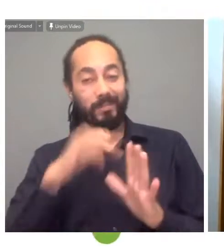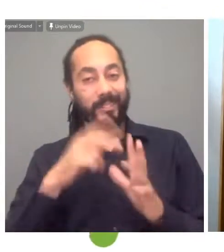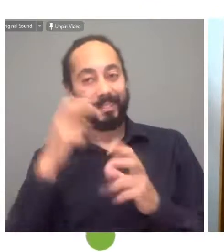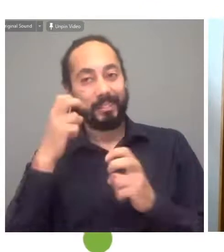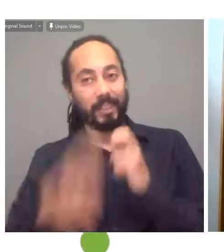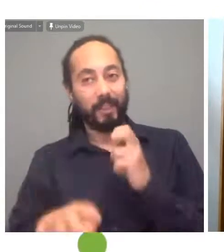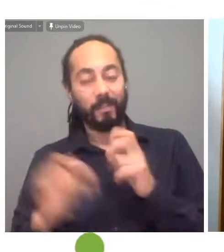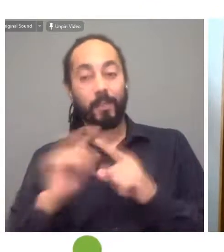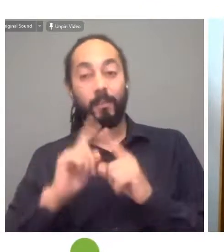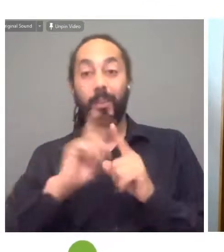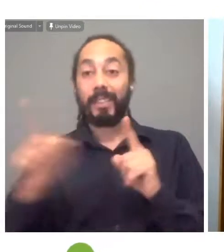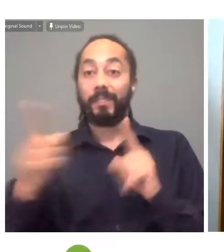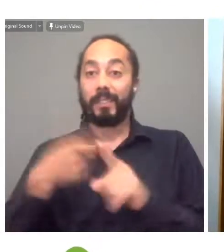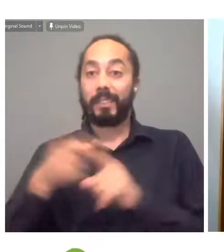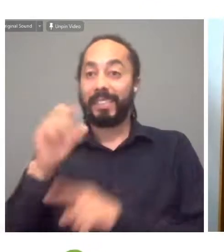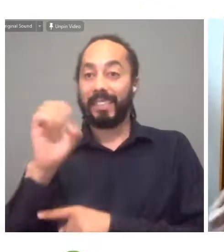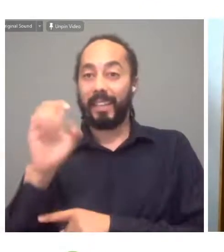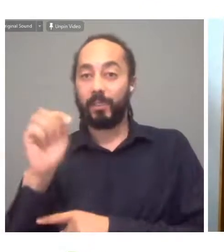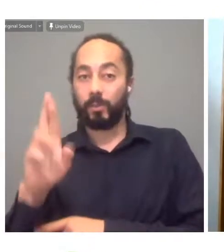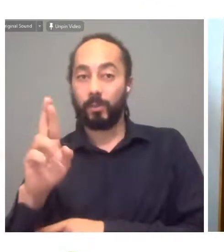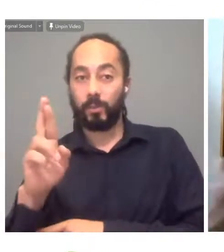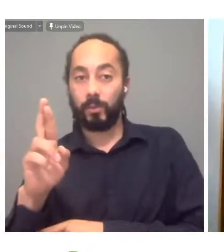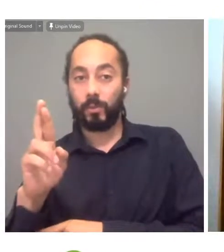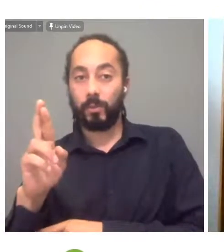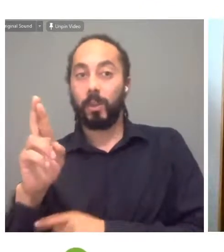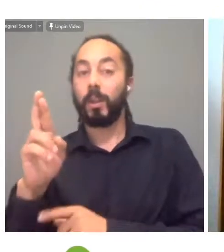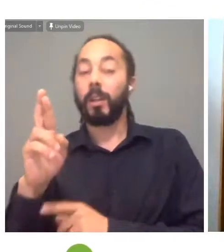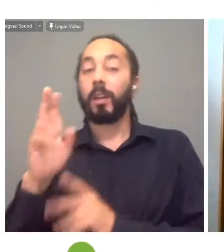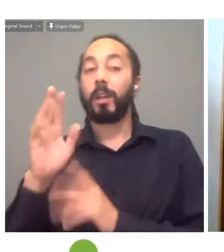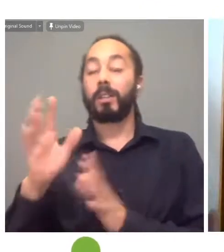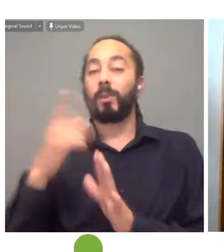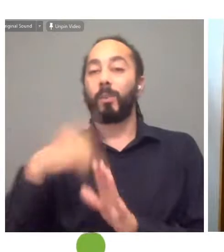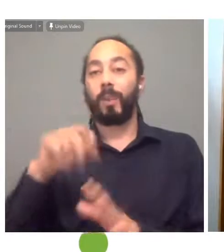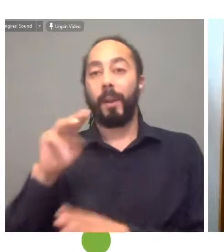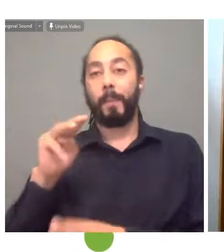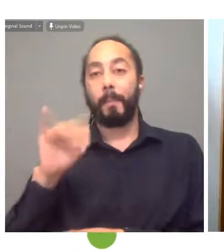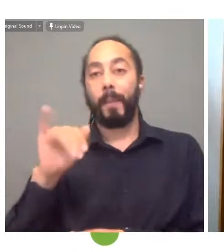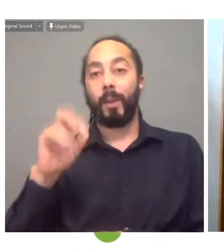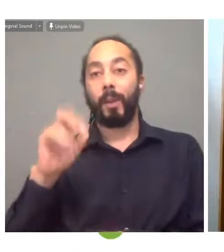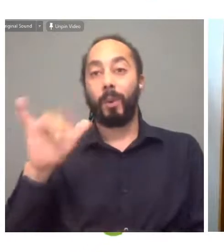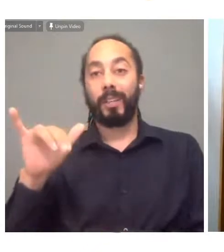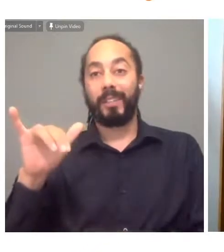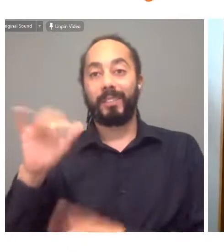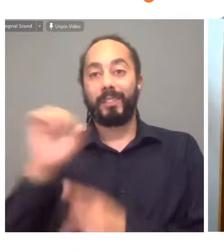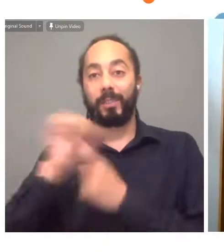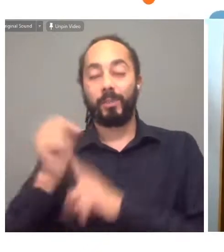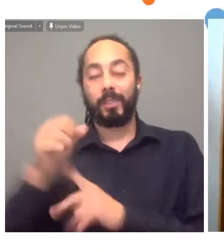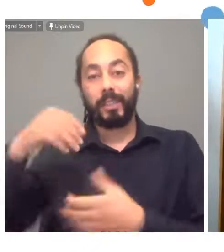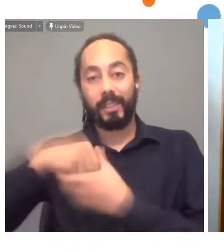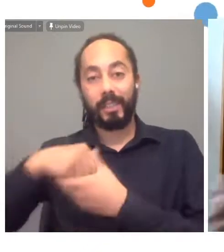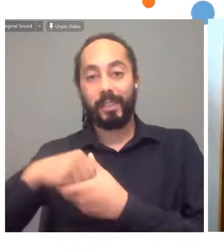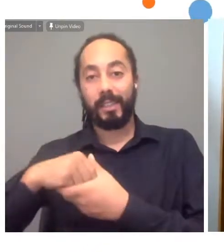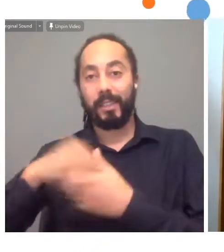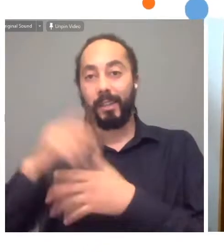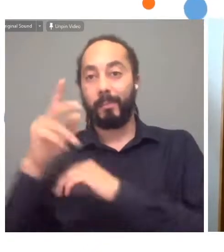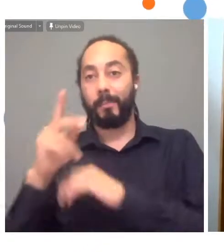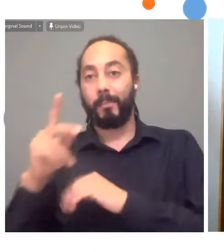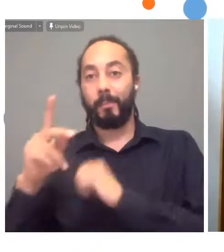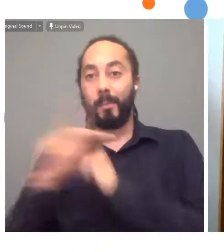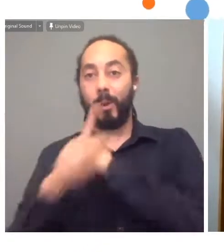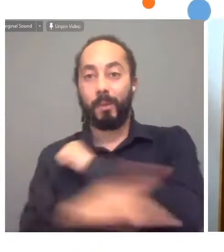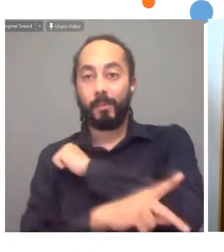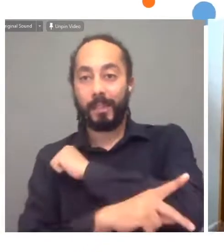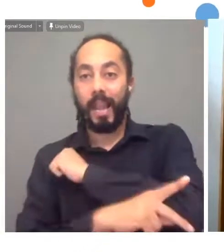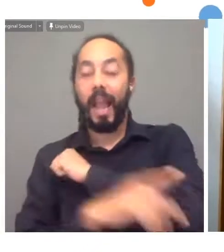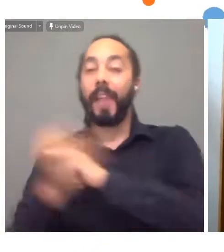takes time, and we're in a minority situation in Parliament, getting the other parties to vote